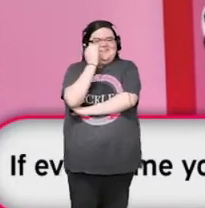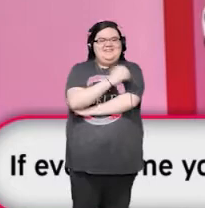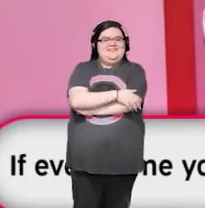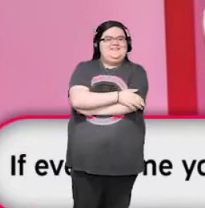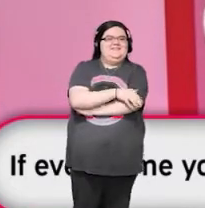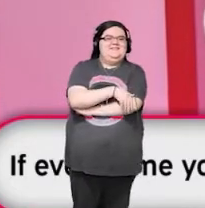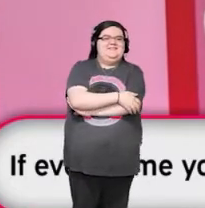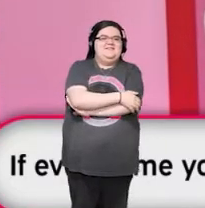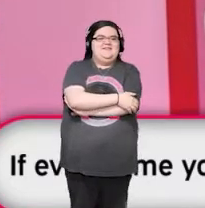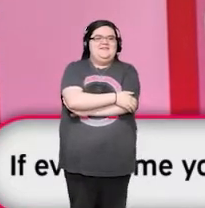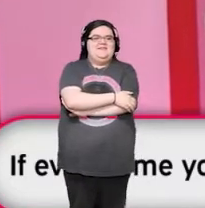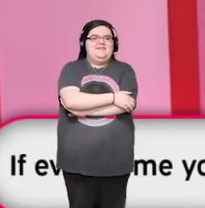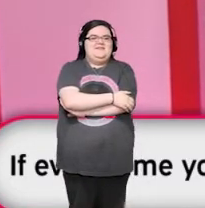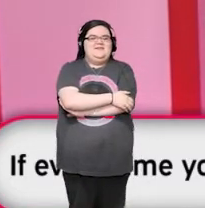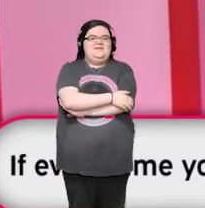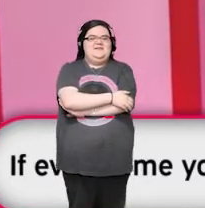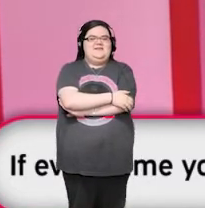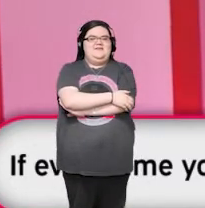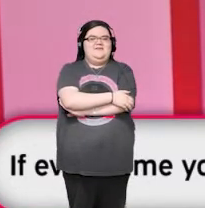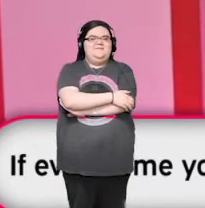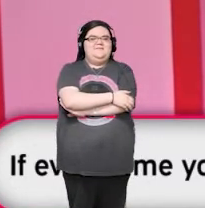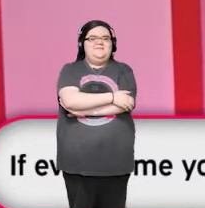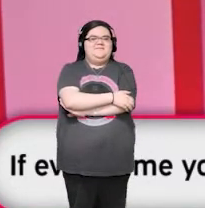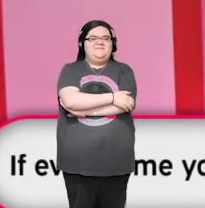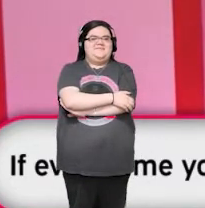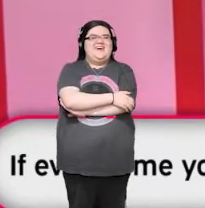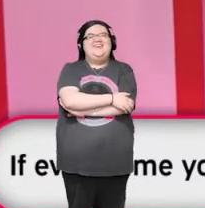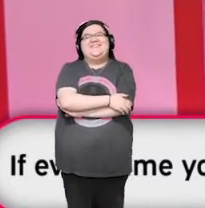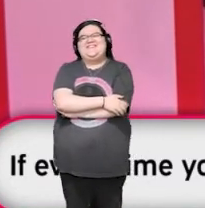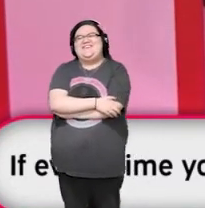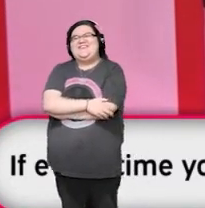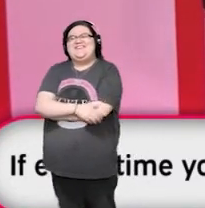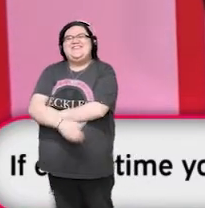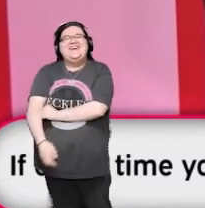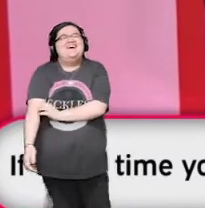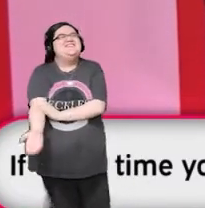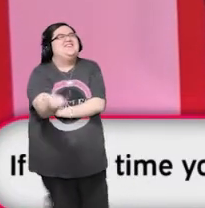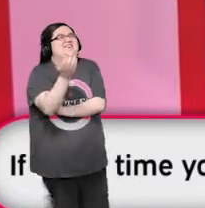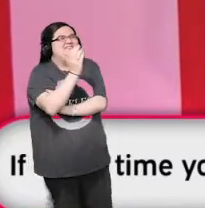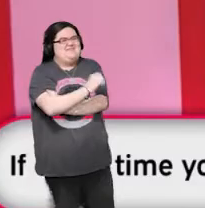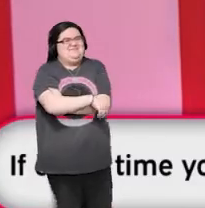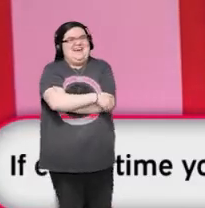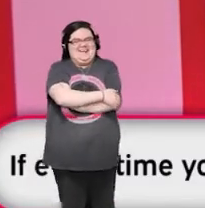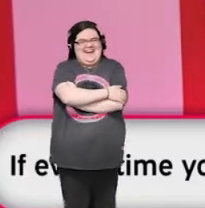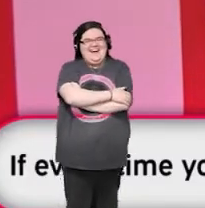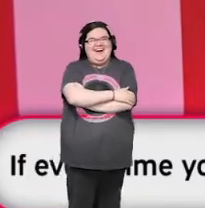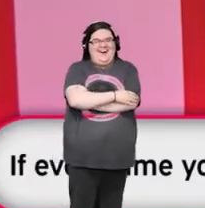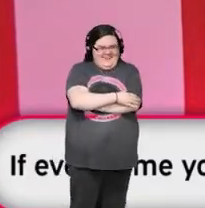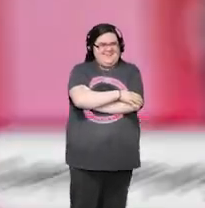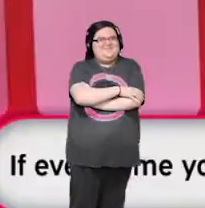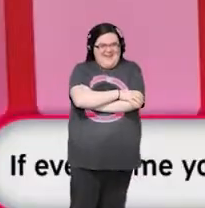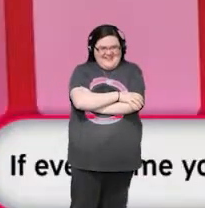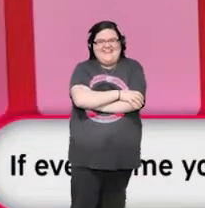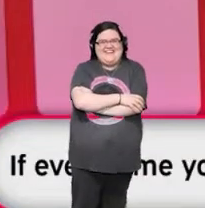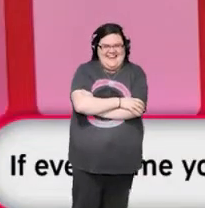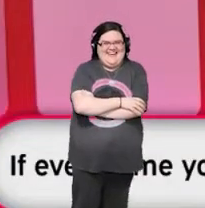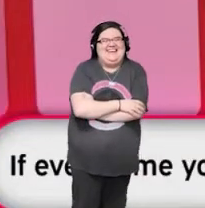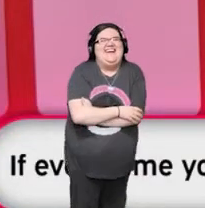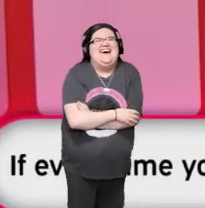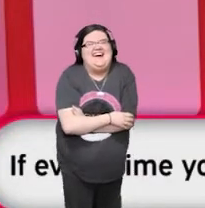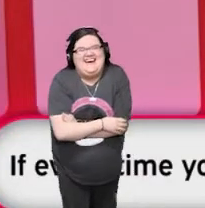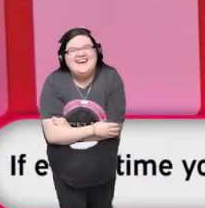Every time you got a vinyl. Huh. Bangarang. Of course, big banger.